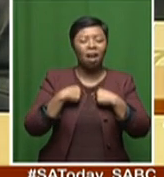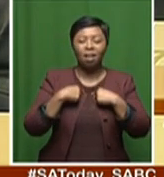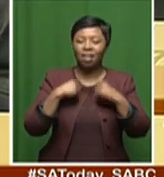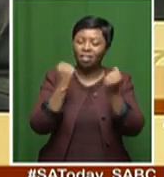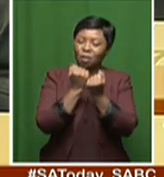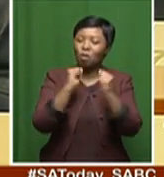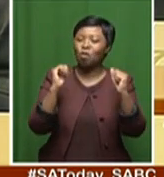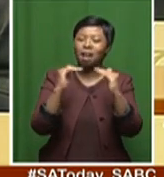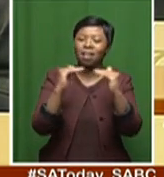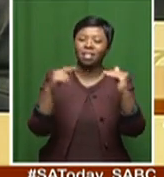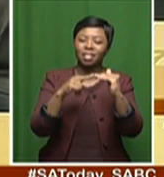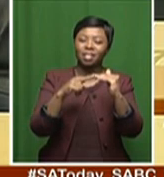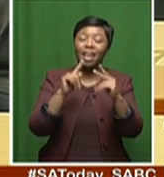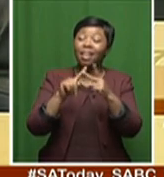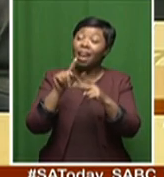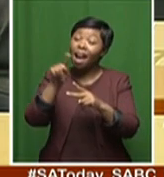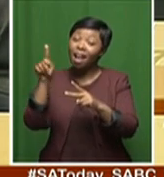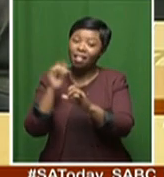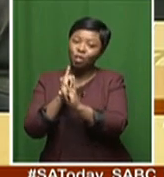institutions that support it.